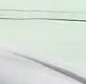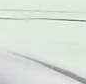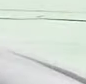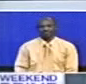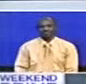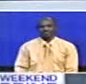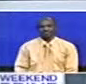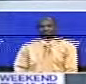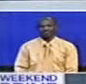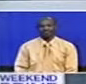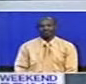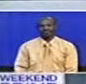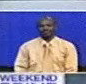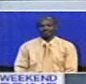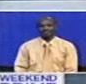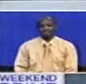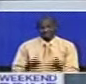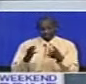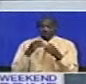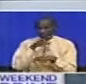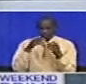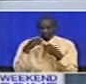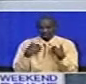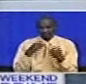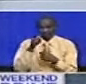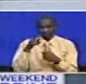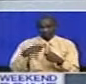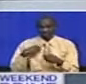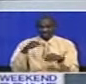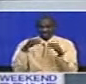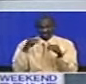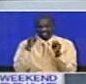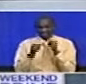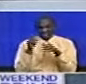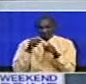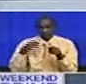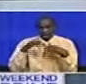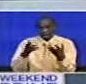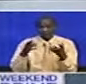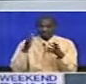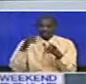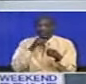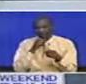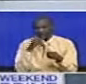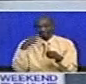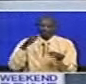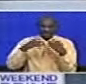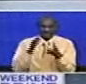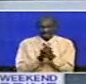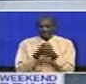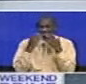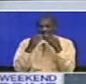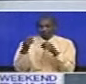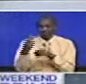KTN Sports. Well, that's all we had for you. What a way to end the news with watching how the big boys do it and how they play. Thank you so much for